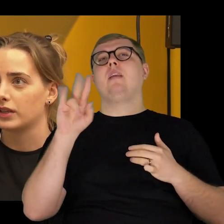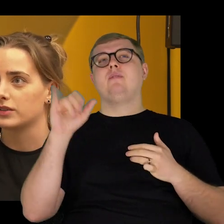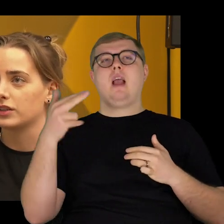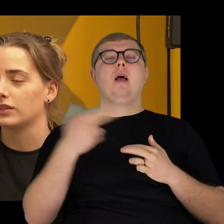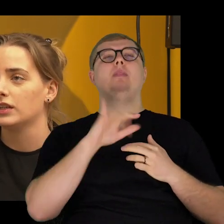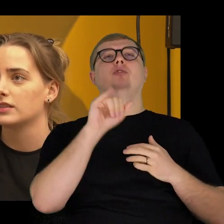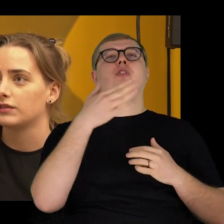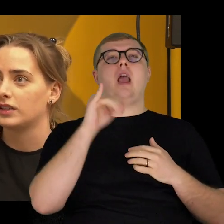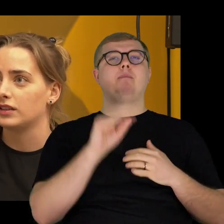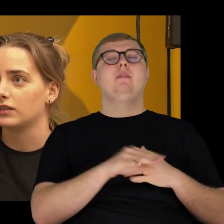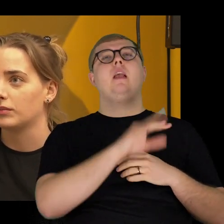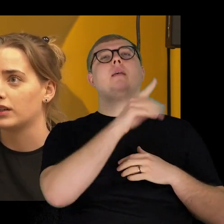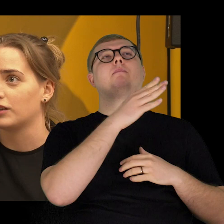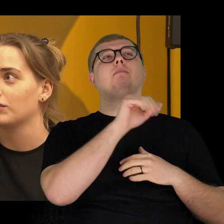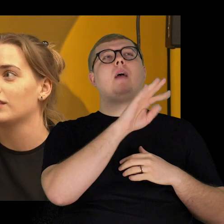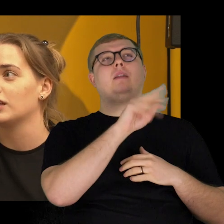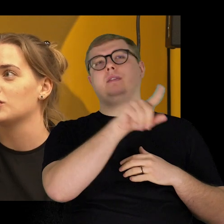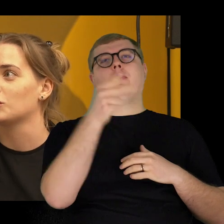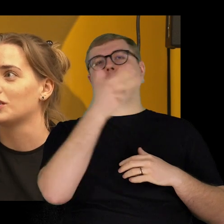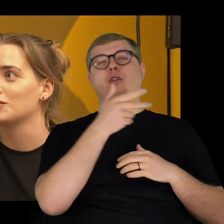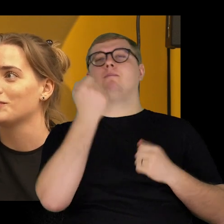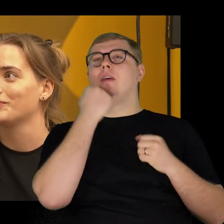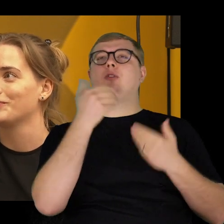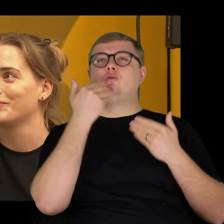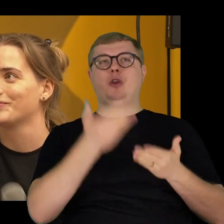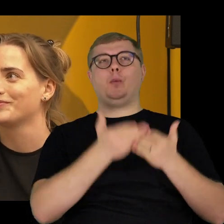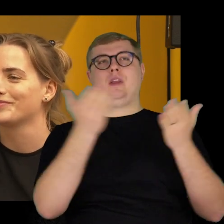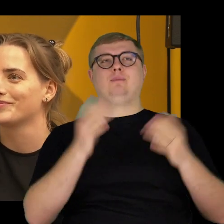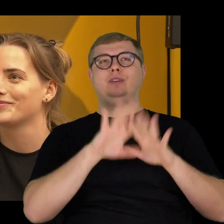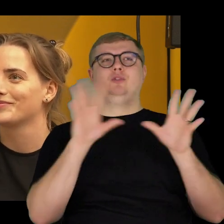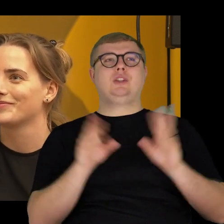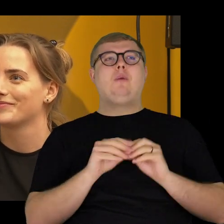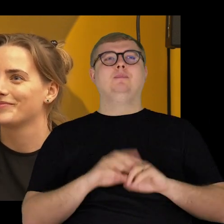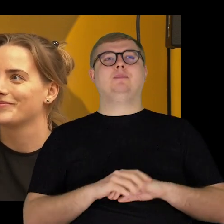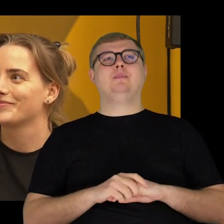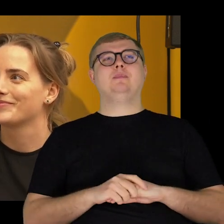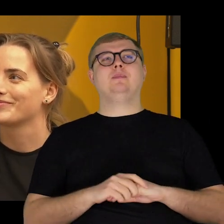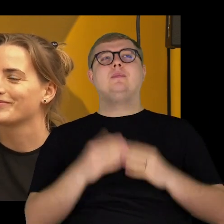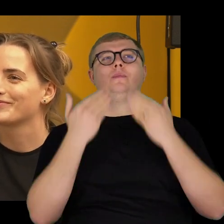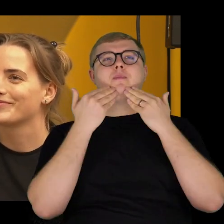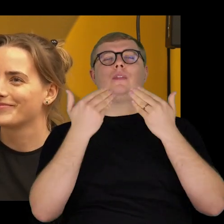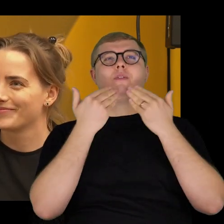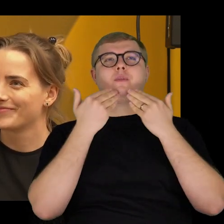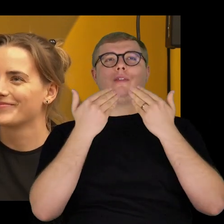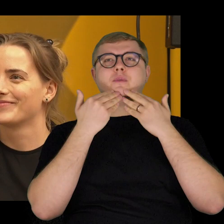Scott Baxter, Séverine Marguin. Thank you so much. Thank Thank you as you. well.